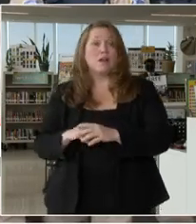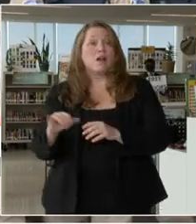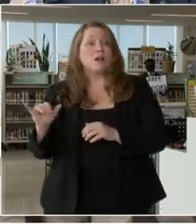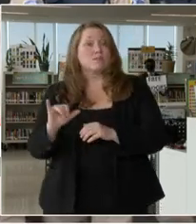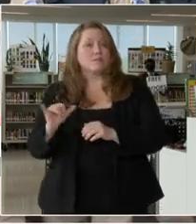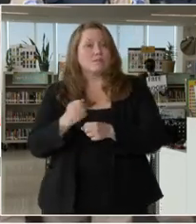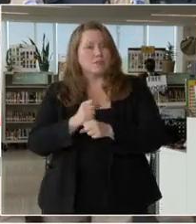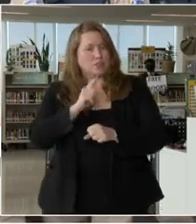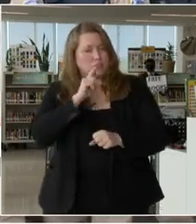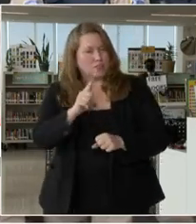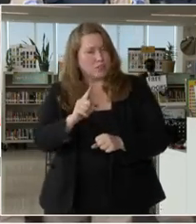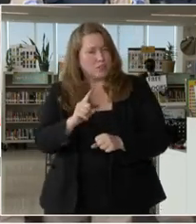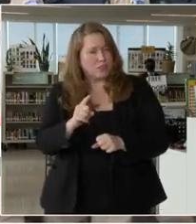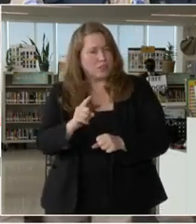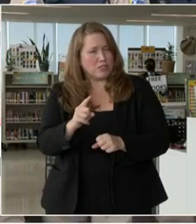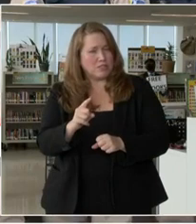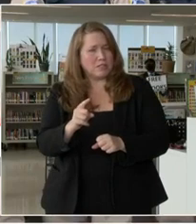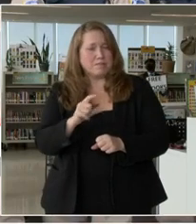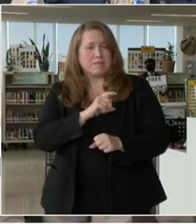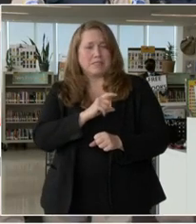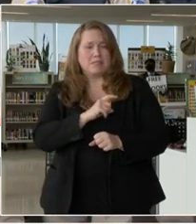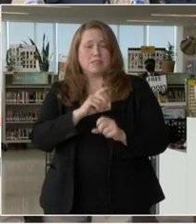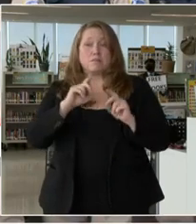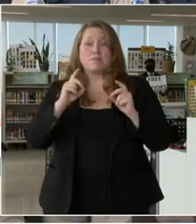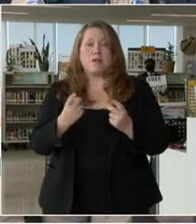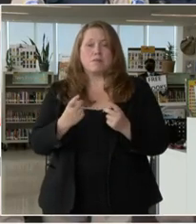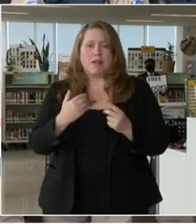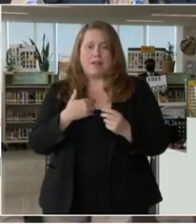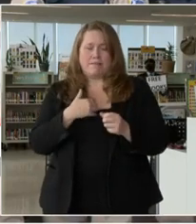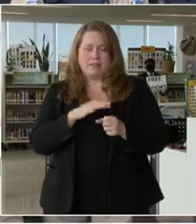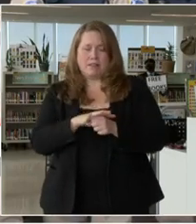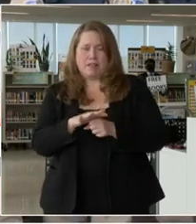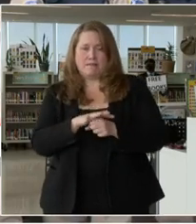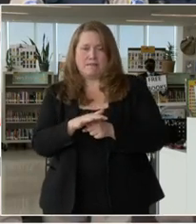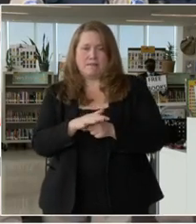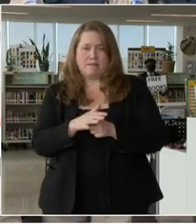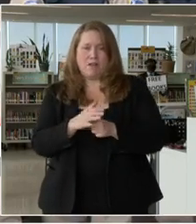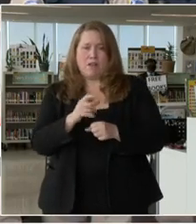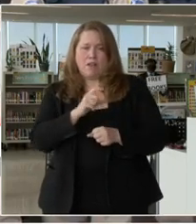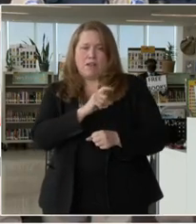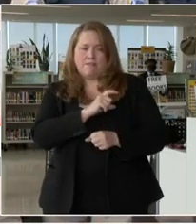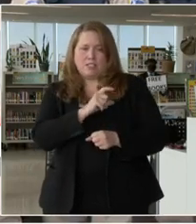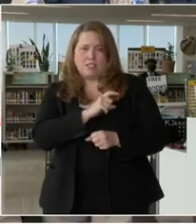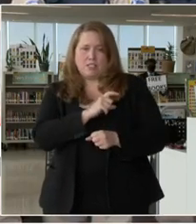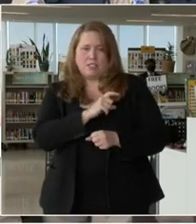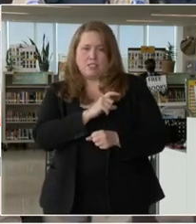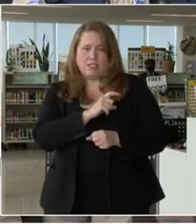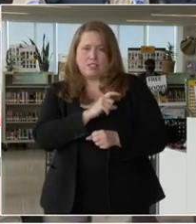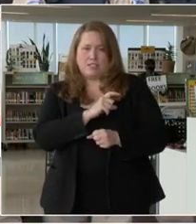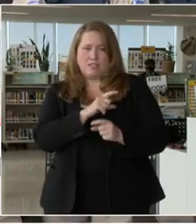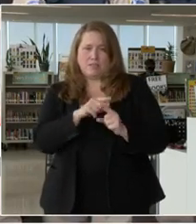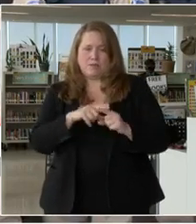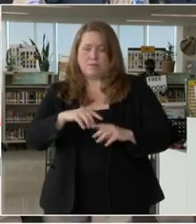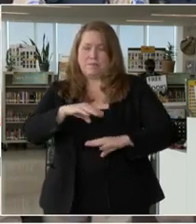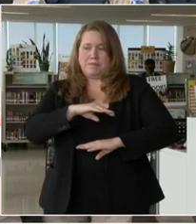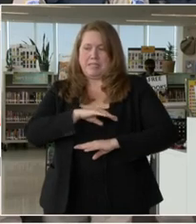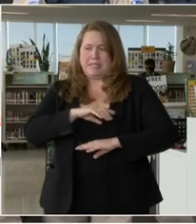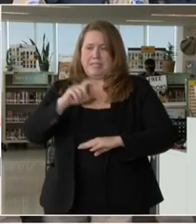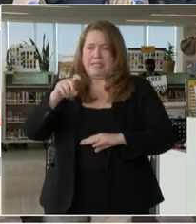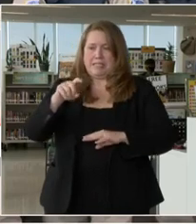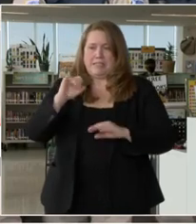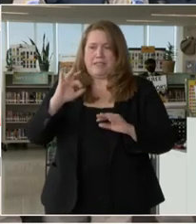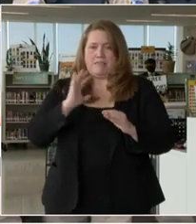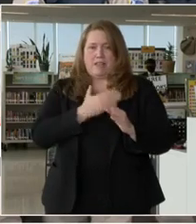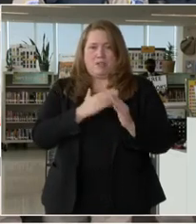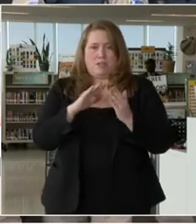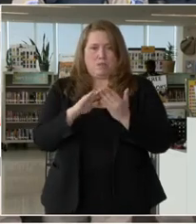includes making sure that the police department has enough officers to meet the needs of our cities, and those